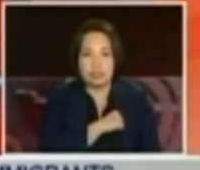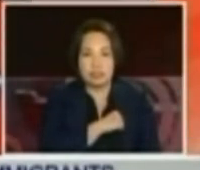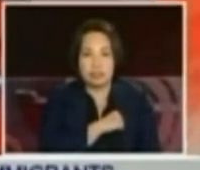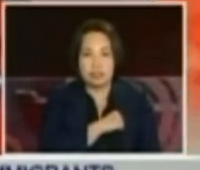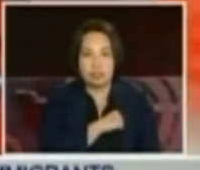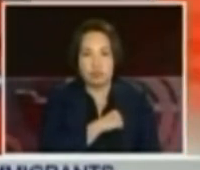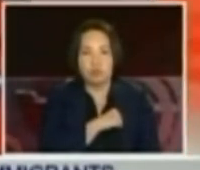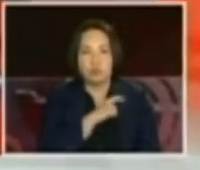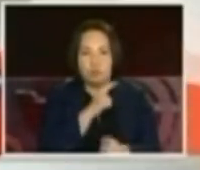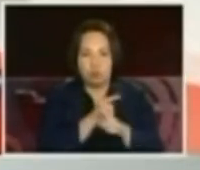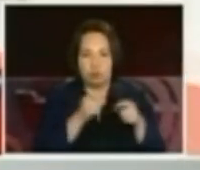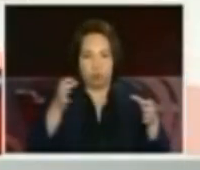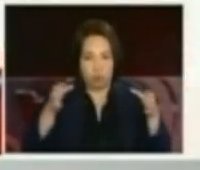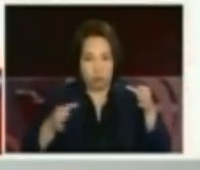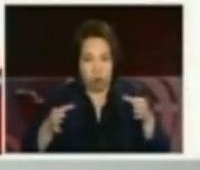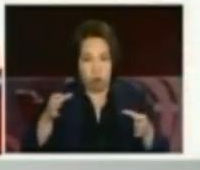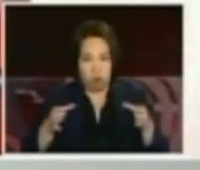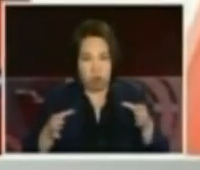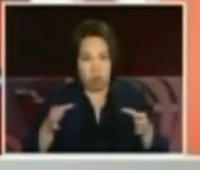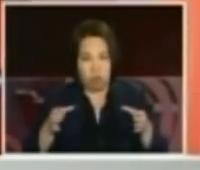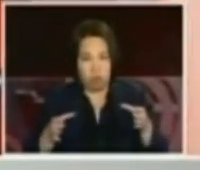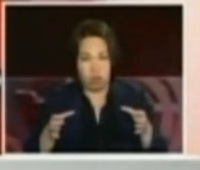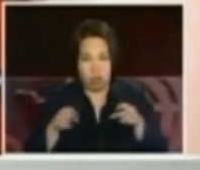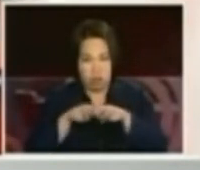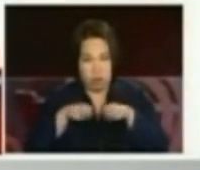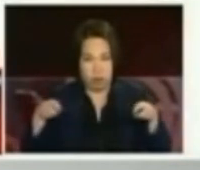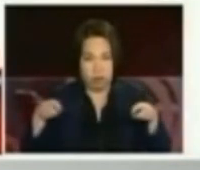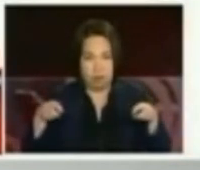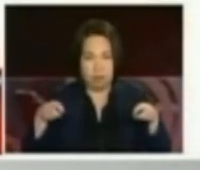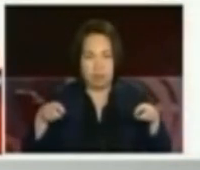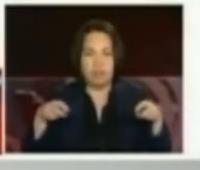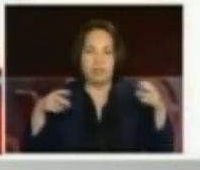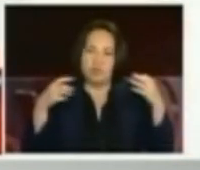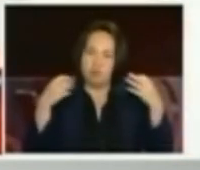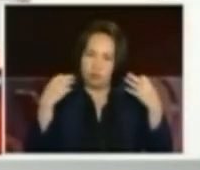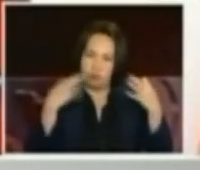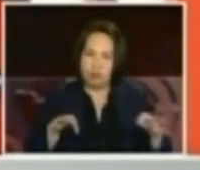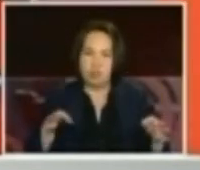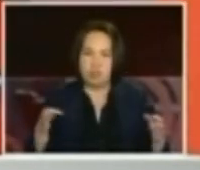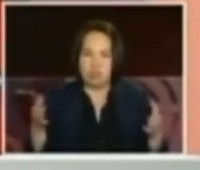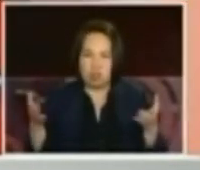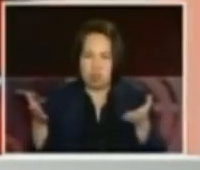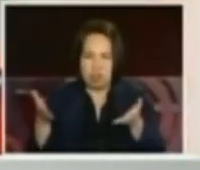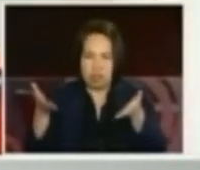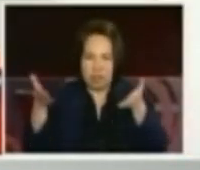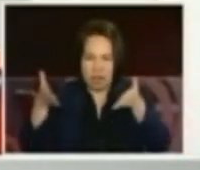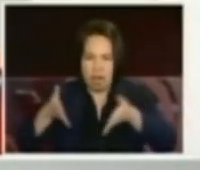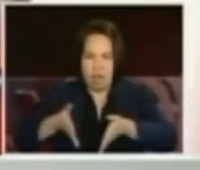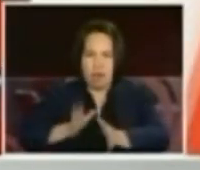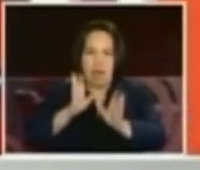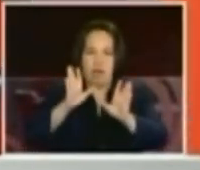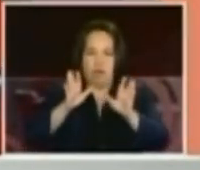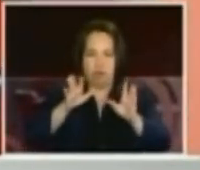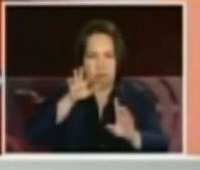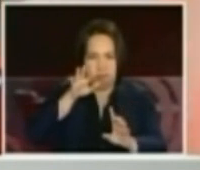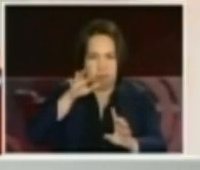sitting as an impeachment court, having tried Renato C. Corona, Chief Justice of